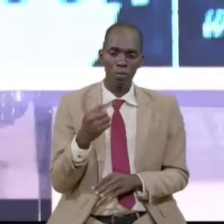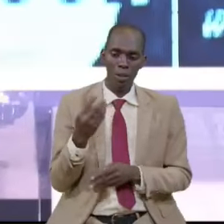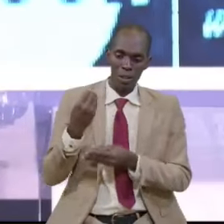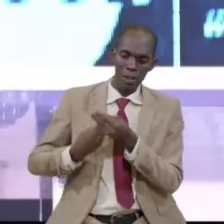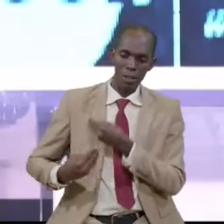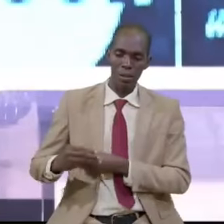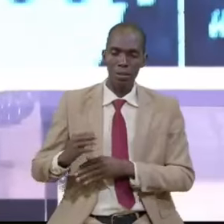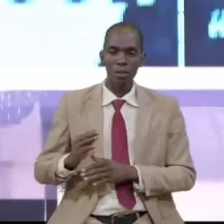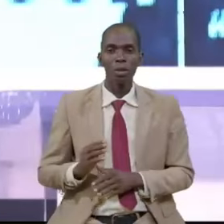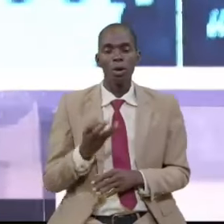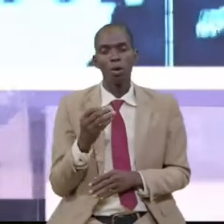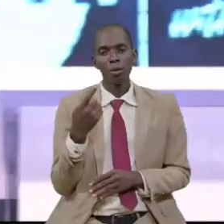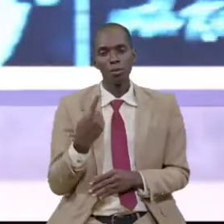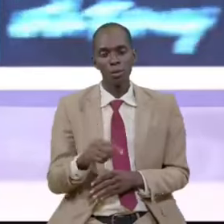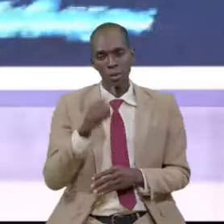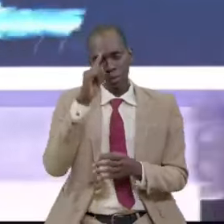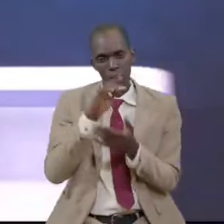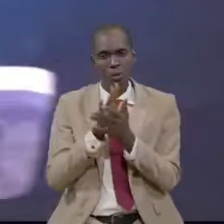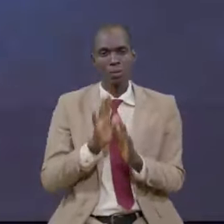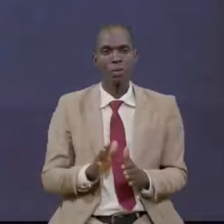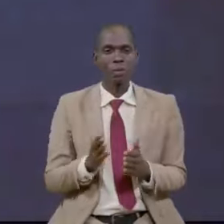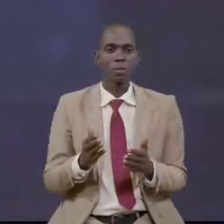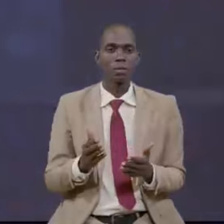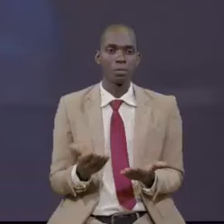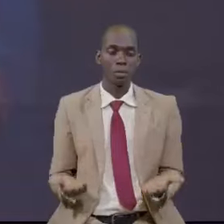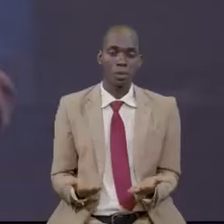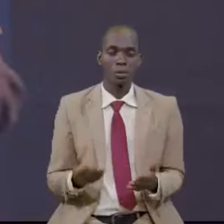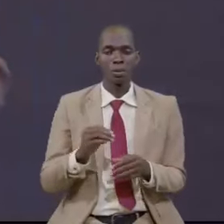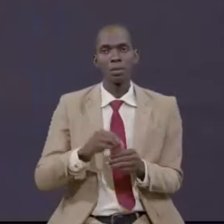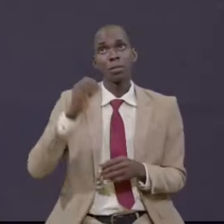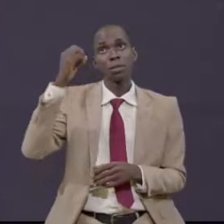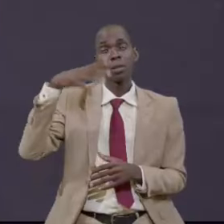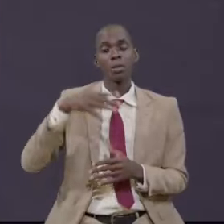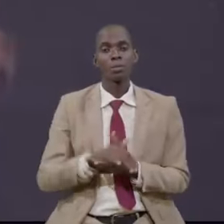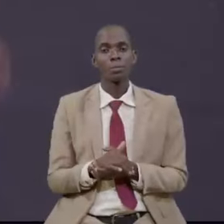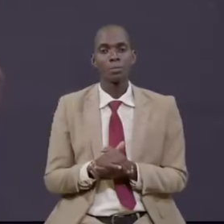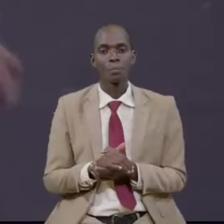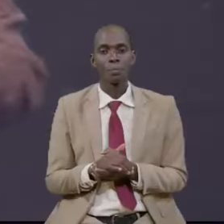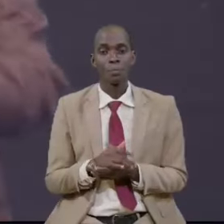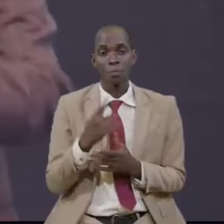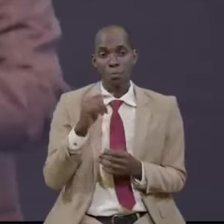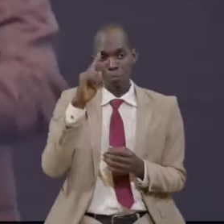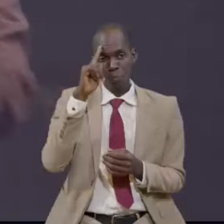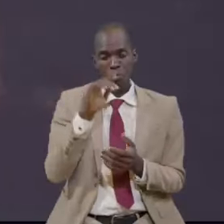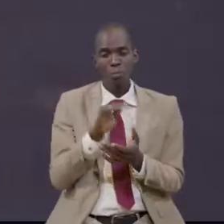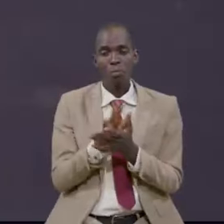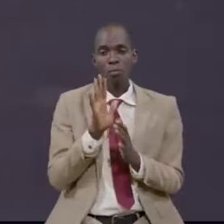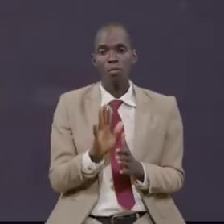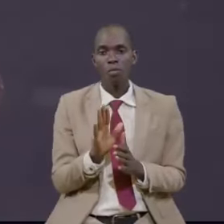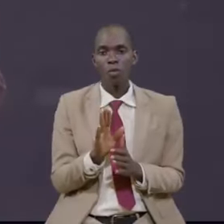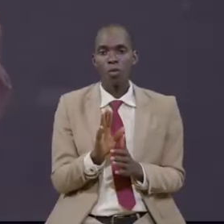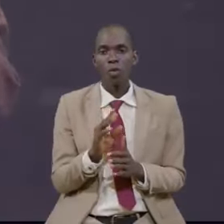light. Look at verse 13. In verse 13, it says, who has delivered